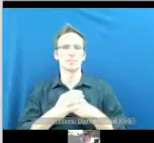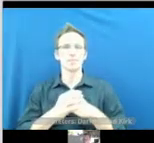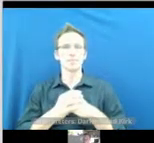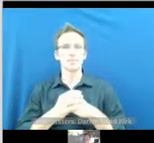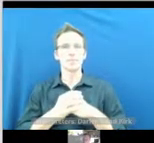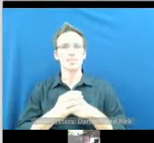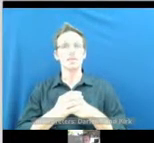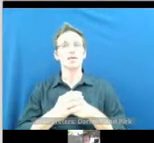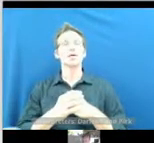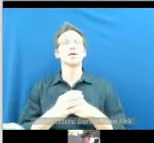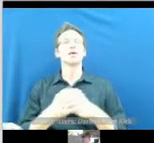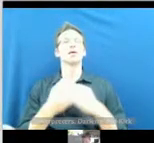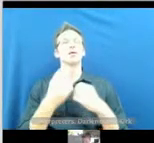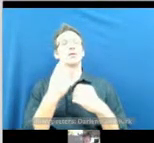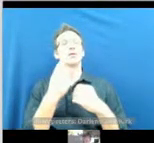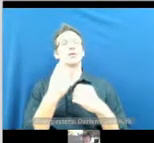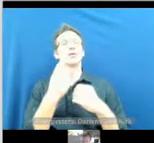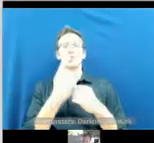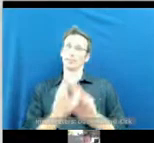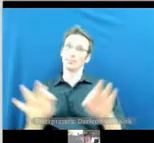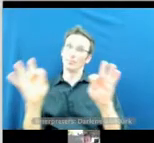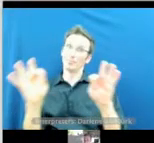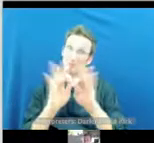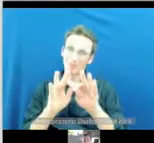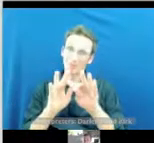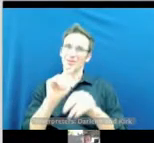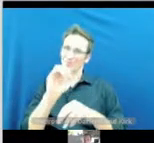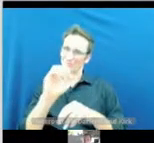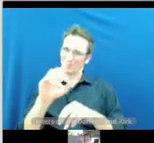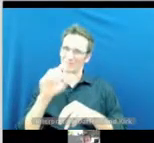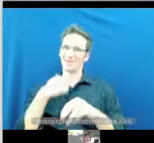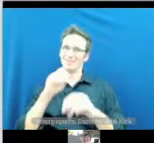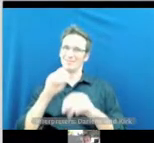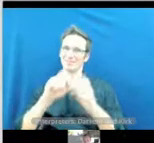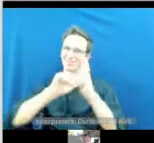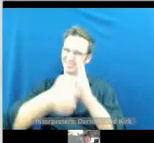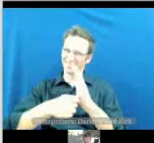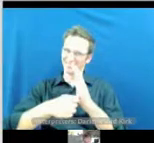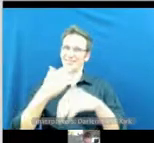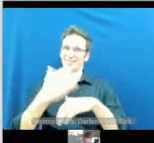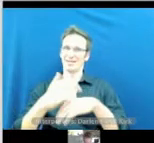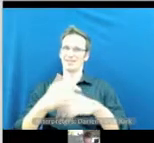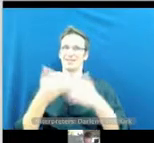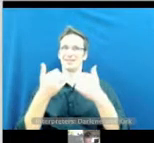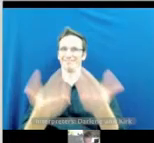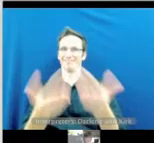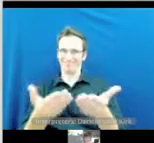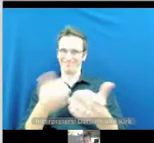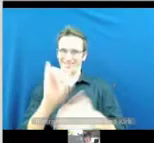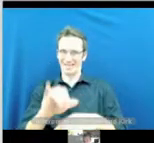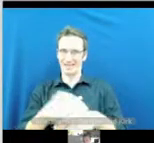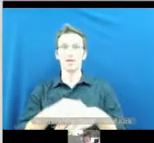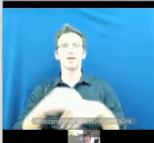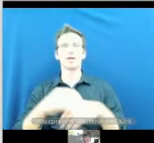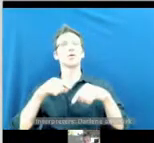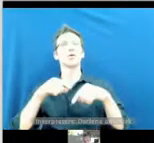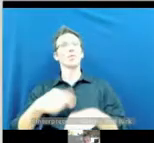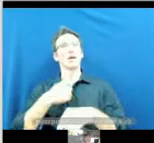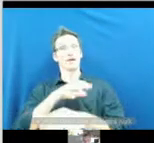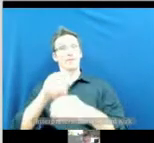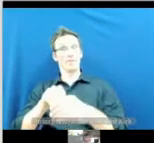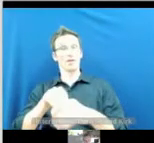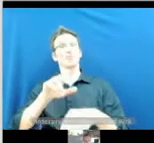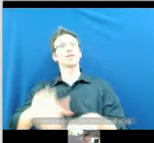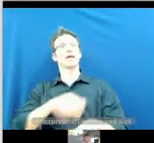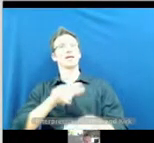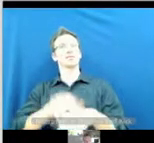Now, one important tool that I have to mention is this one here. During my tenure with the National Task Force, along with some